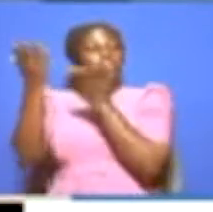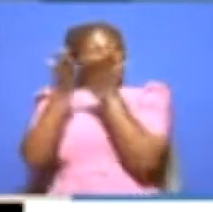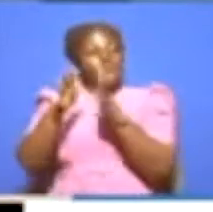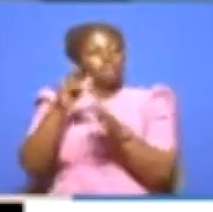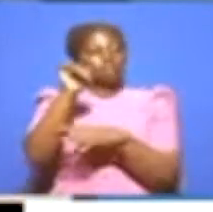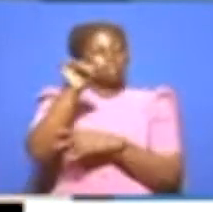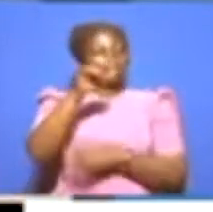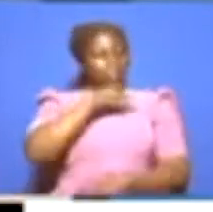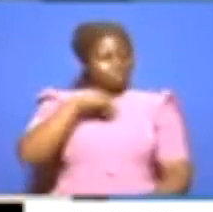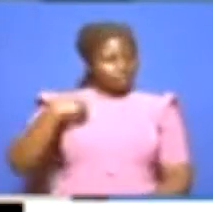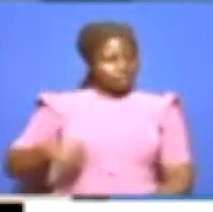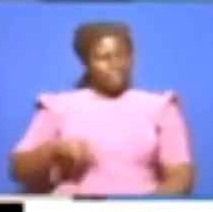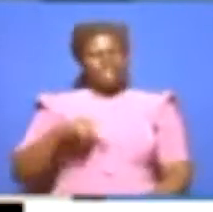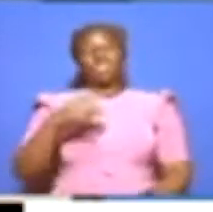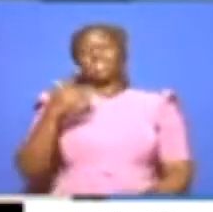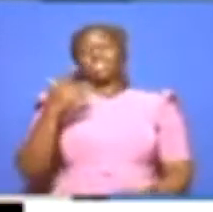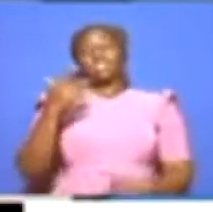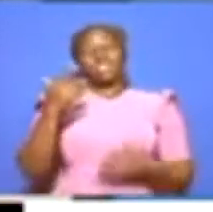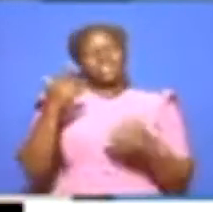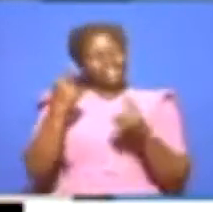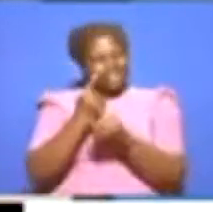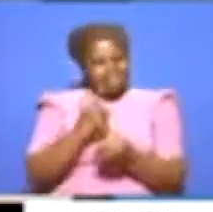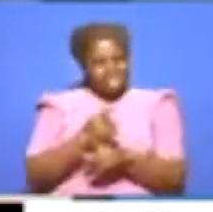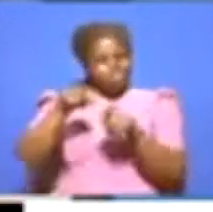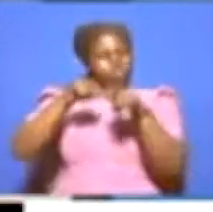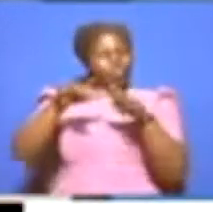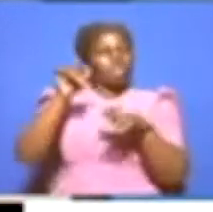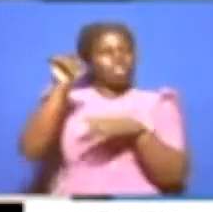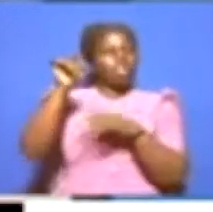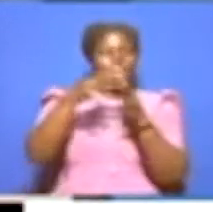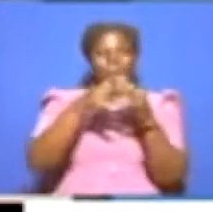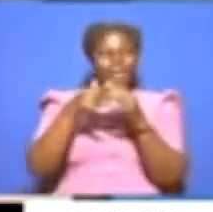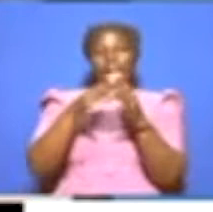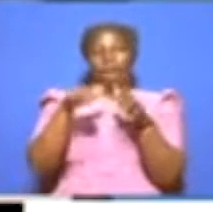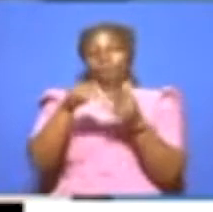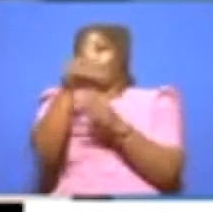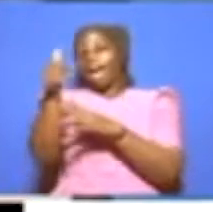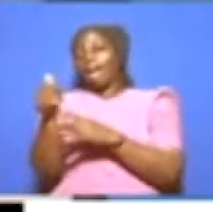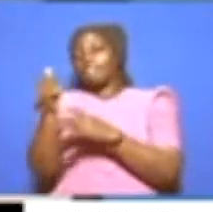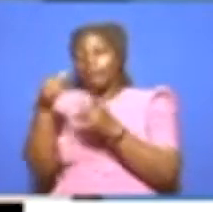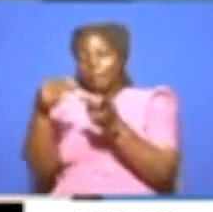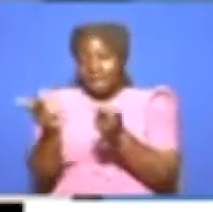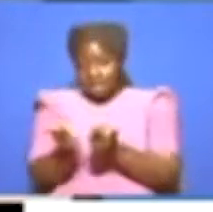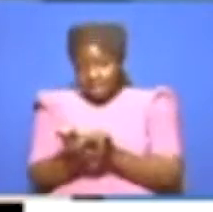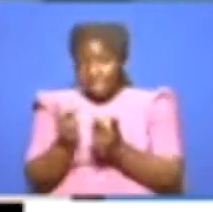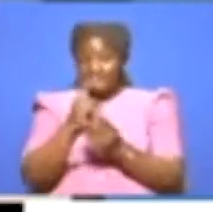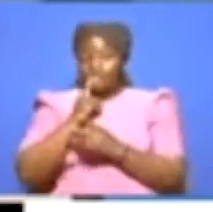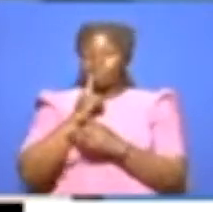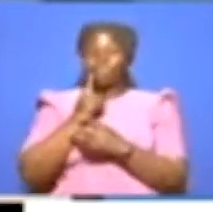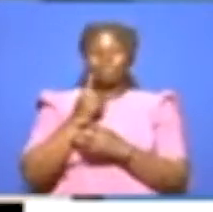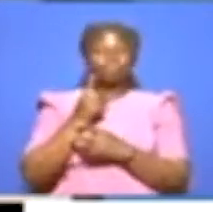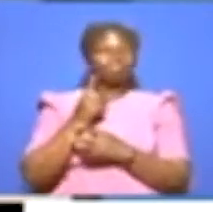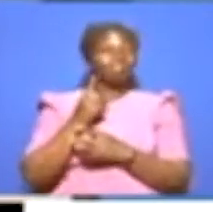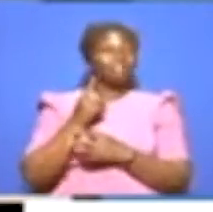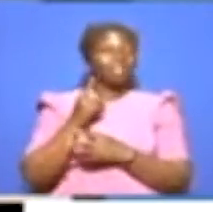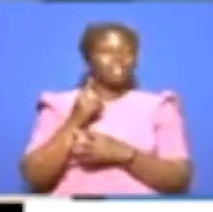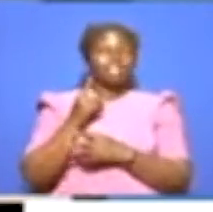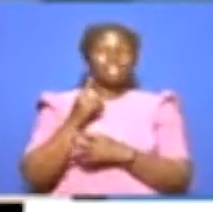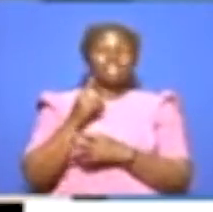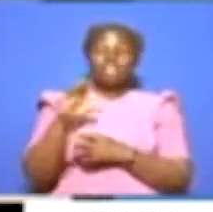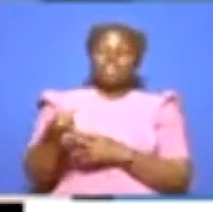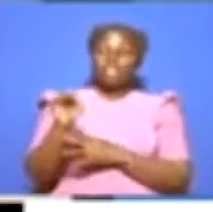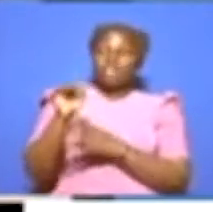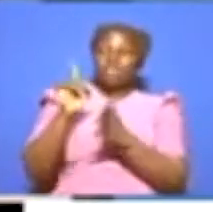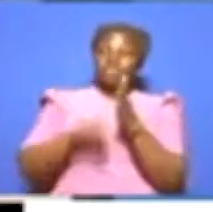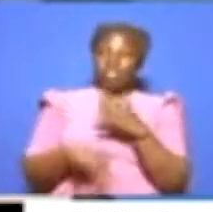other places. So you find, to get a proper definition of what that constitutes, so that then the instrument that defines